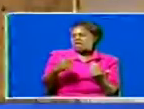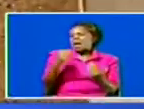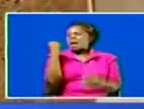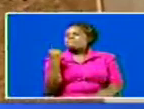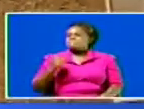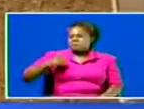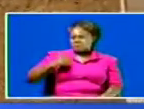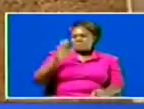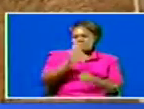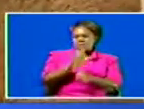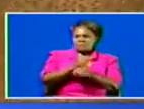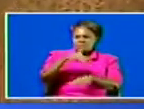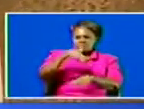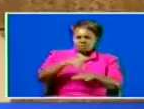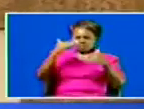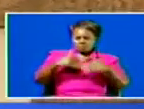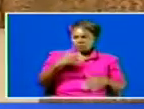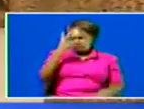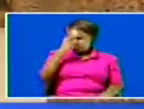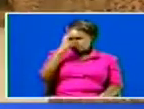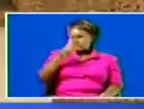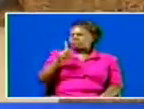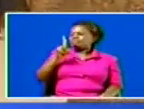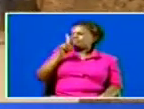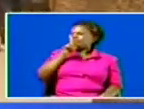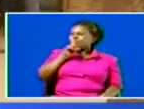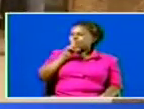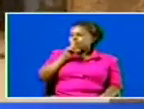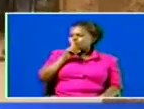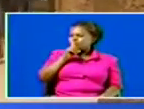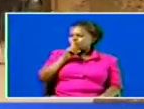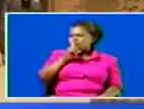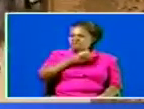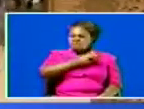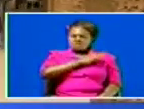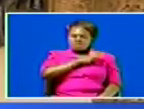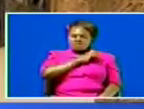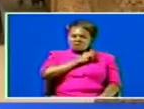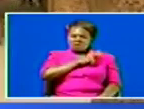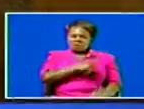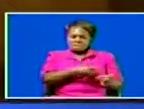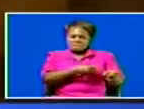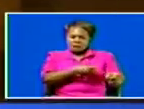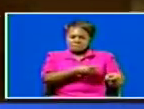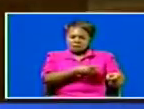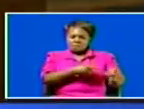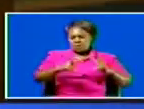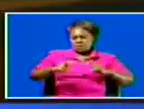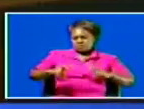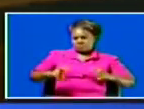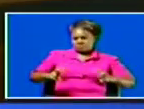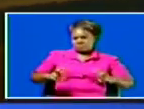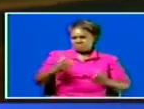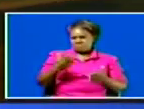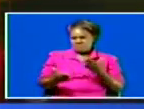assaulted. With many victims suspected to have chosen to remain silent on the matter in fear of victimization, investigators may have